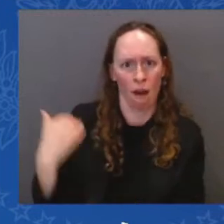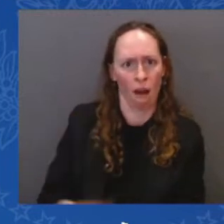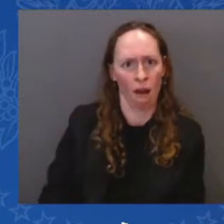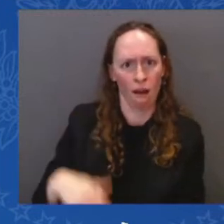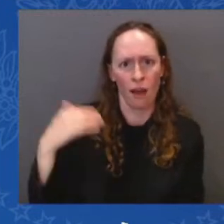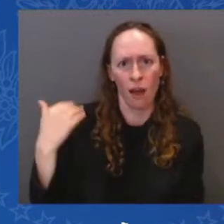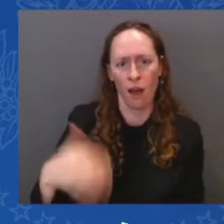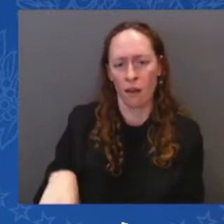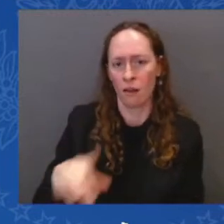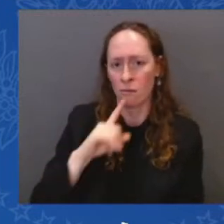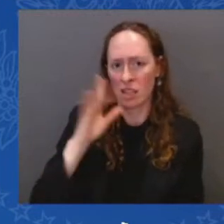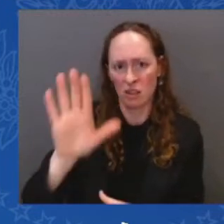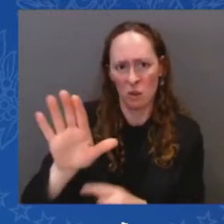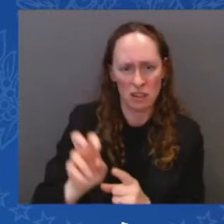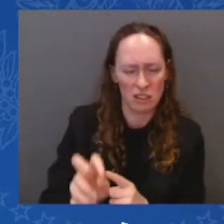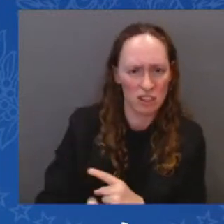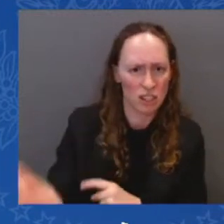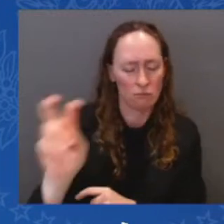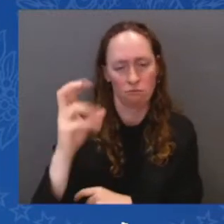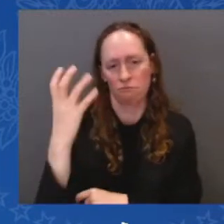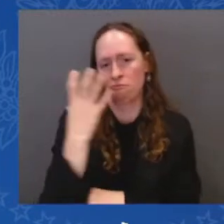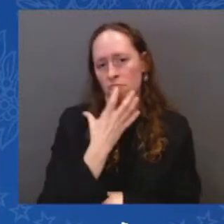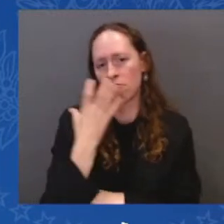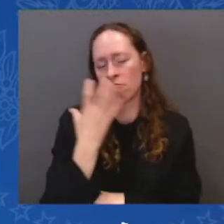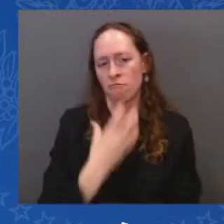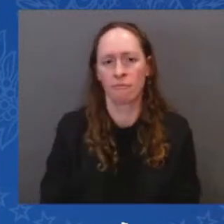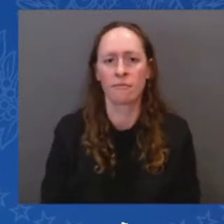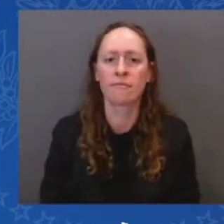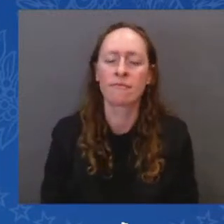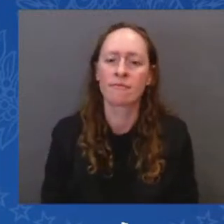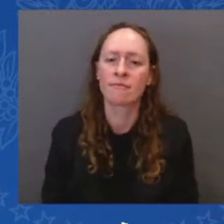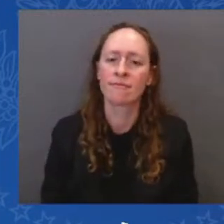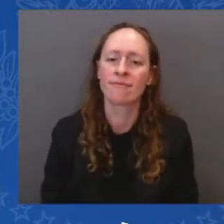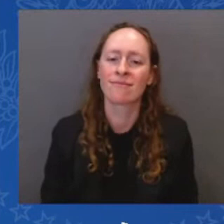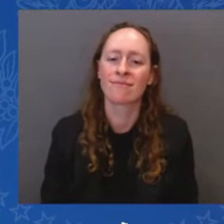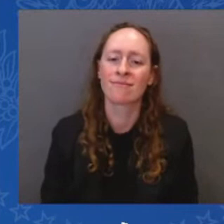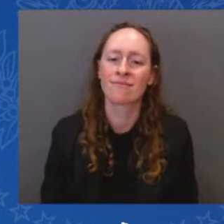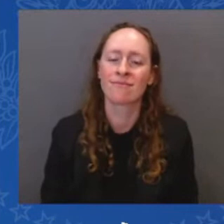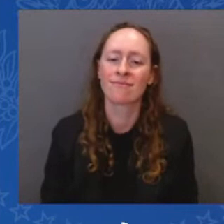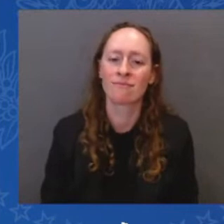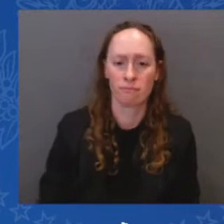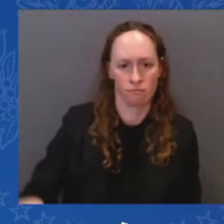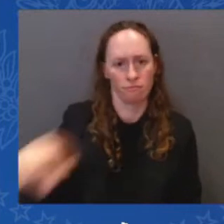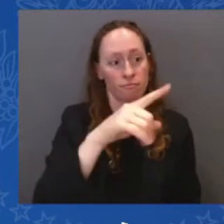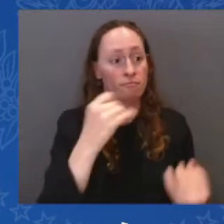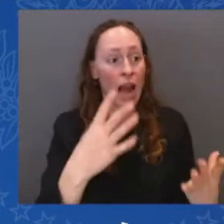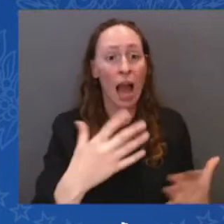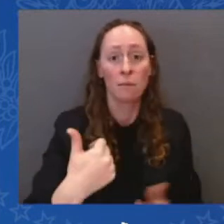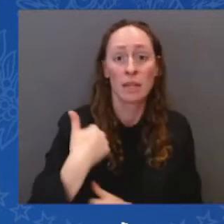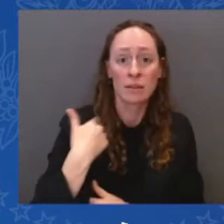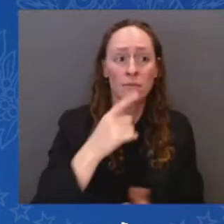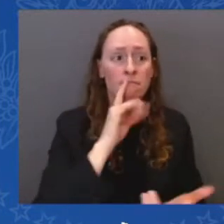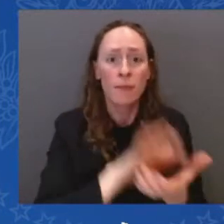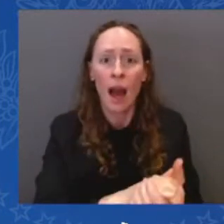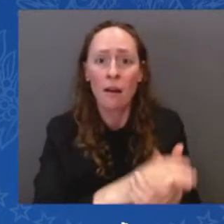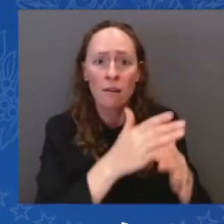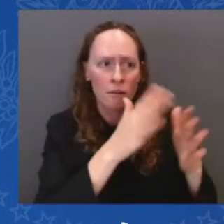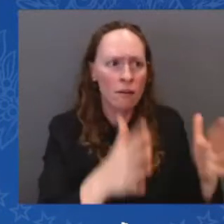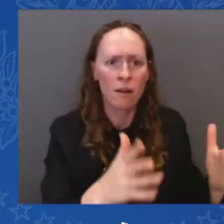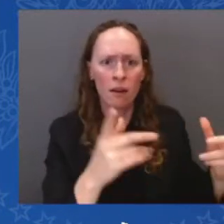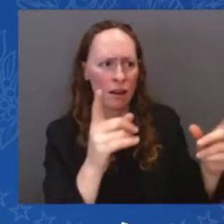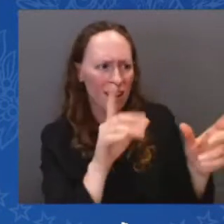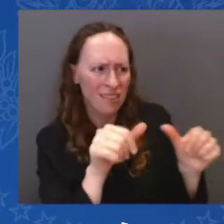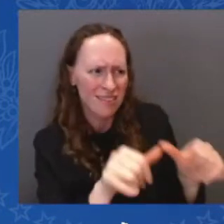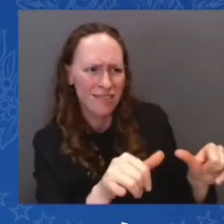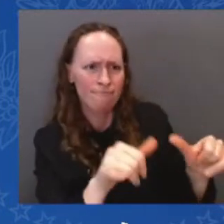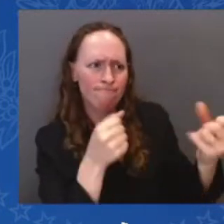you've done to increase support for military spouse employment is going to keep improving the lives of military families for a